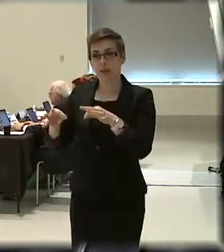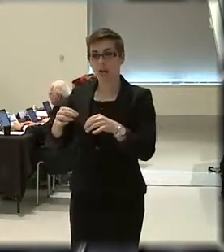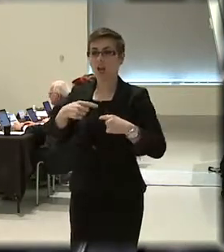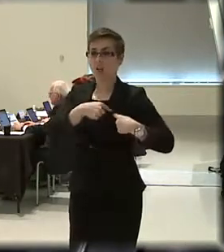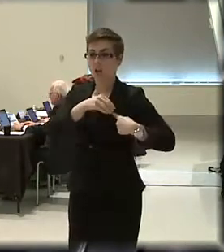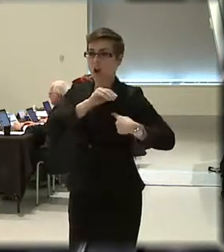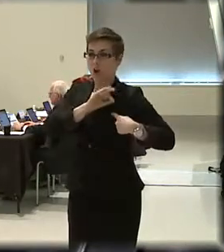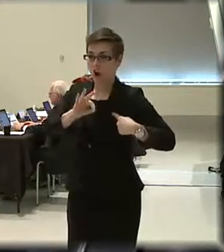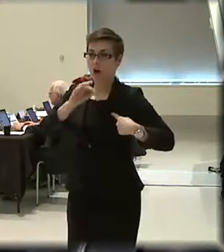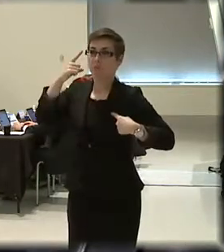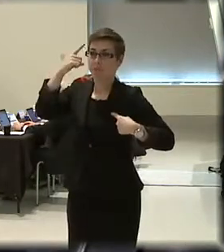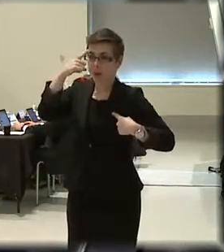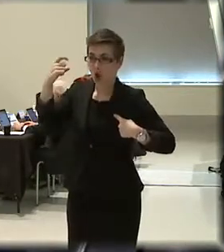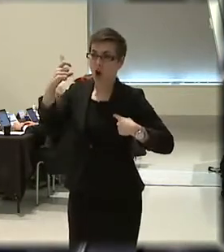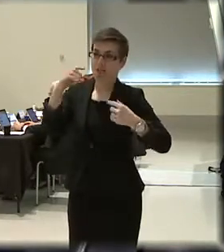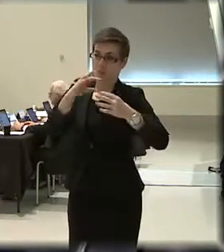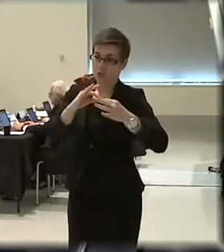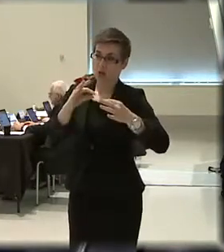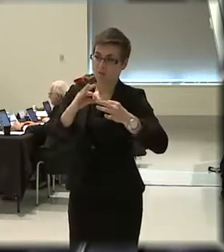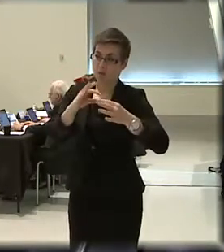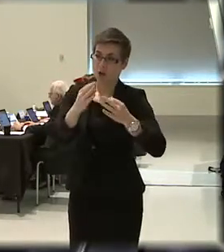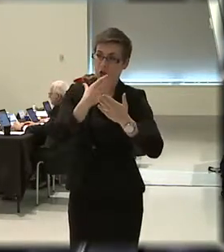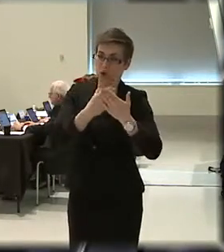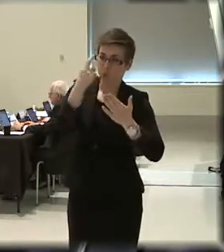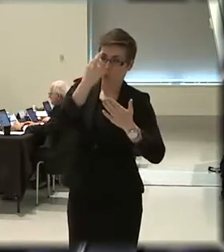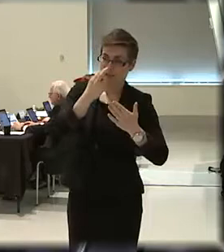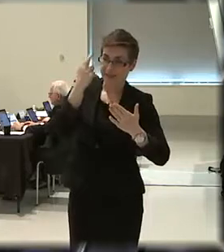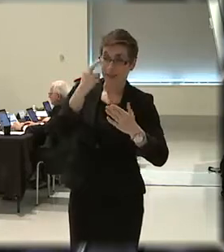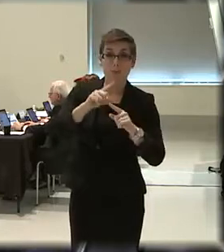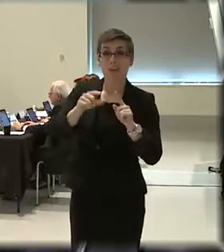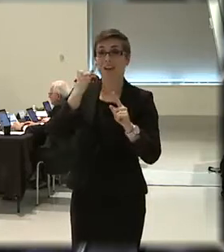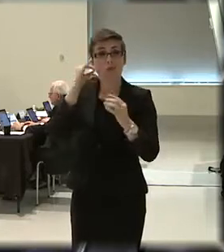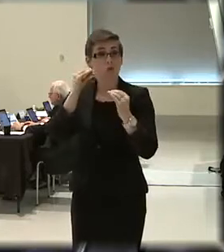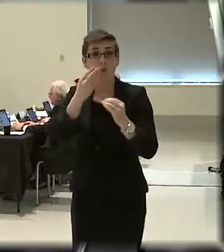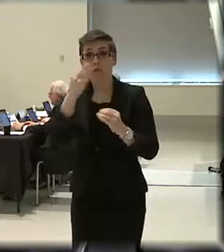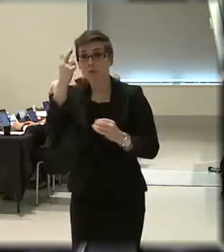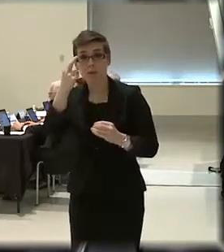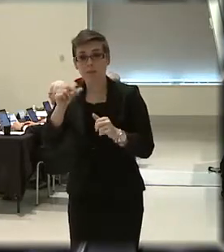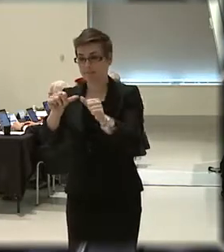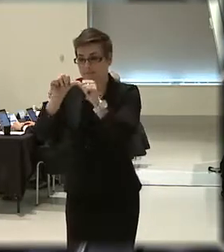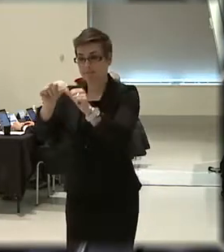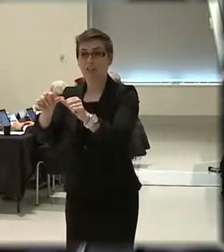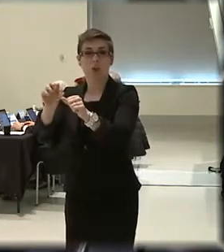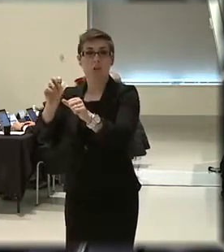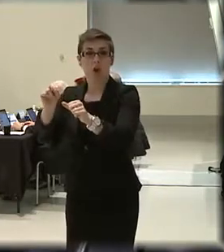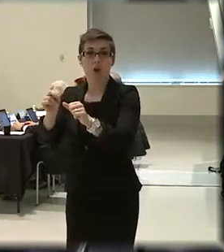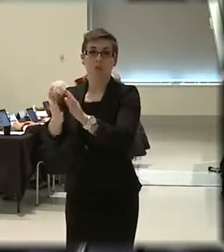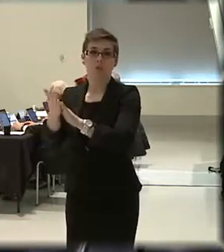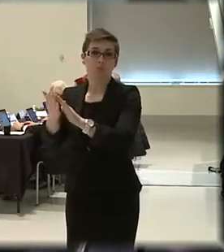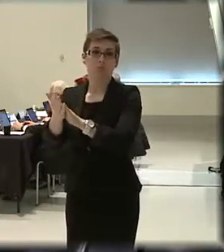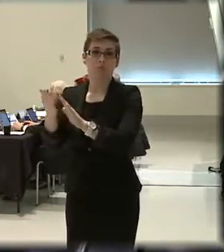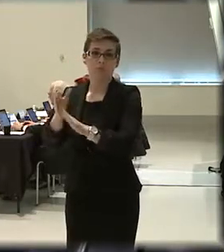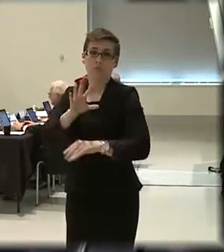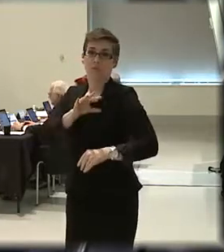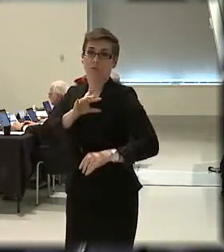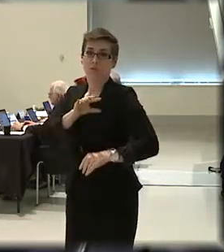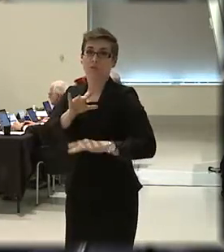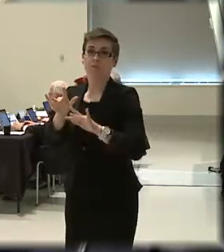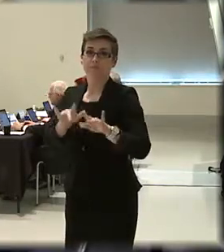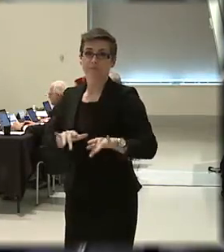run, and we expect all the officers that respond to the scene to have those cameras on throughout that